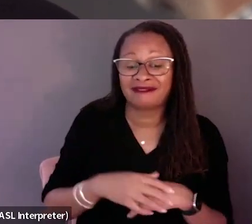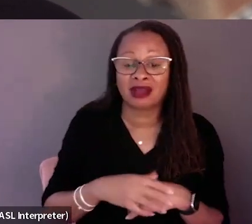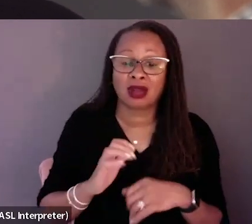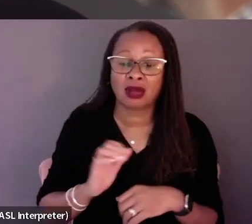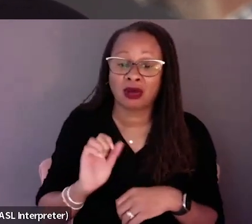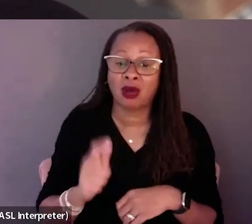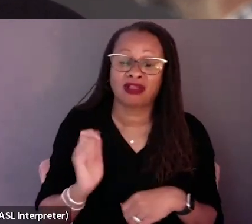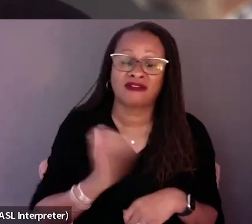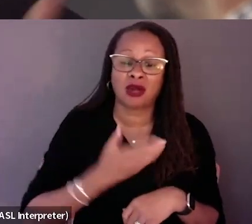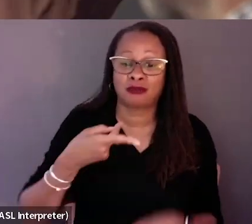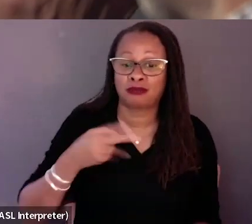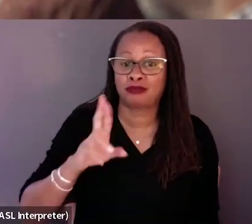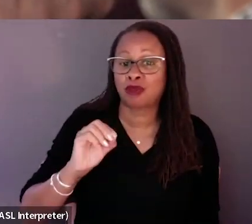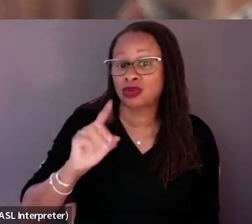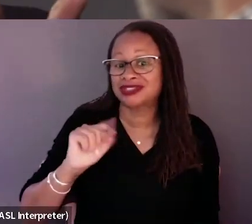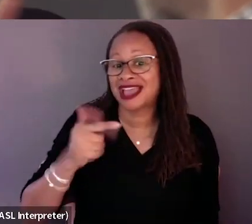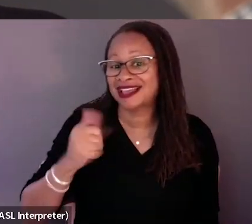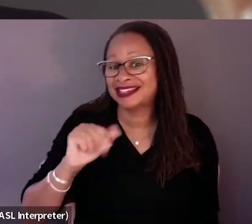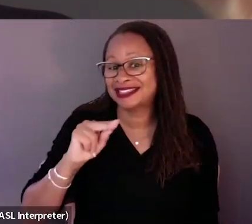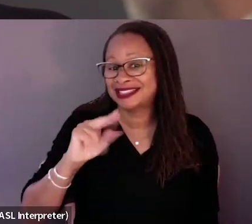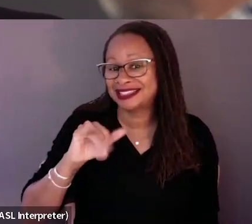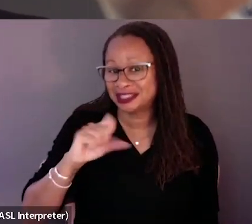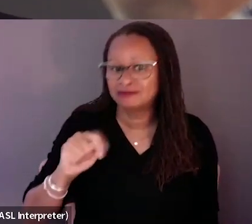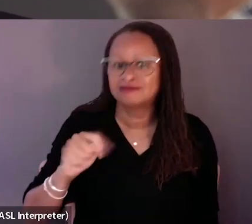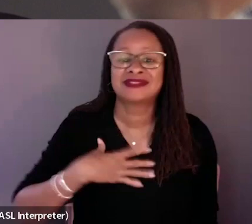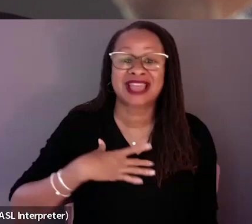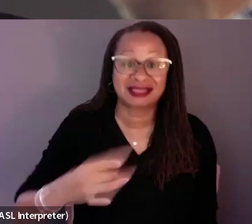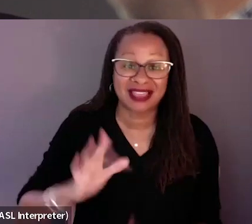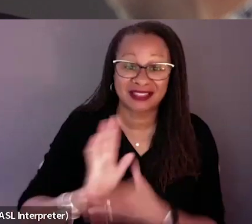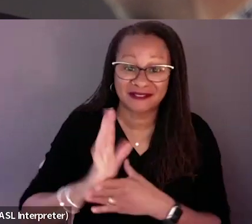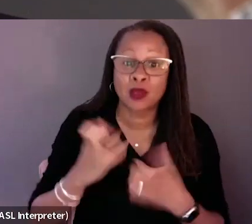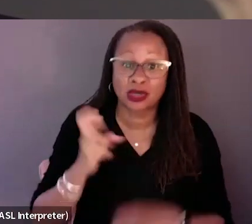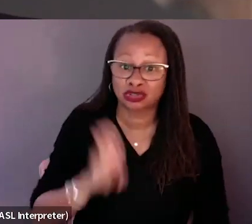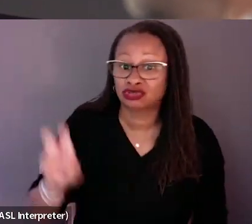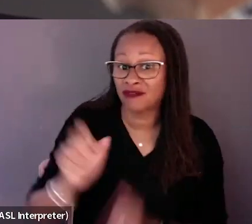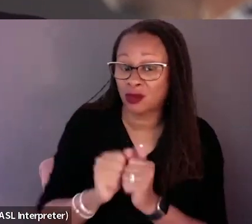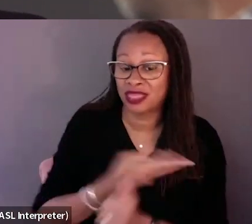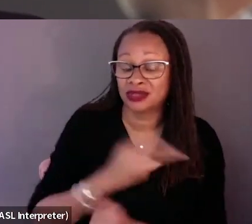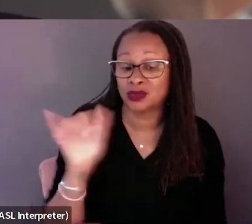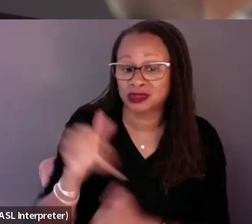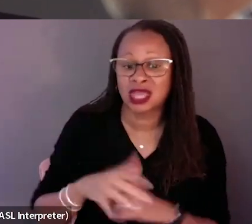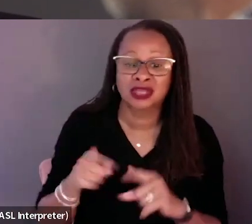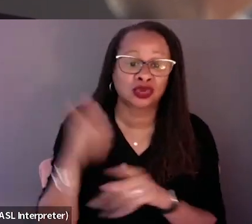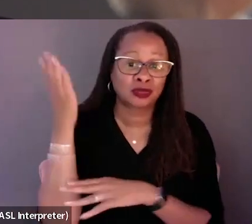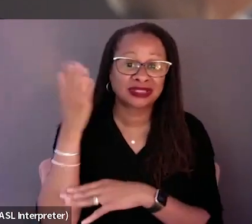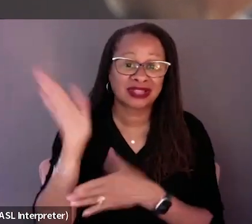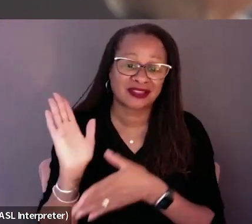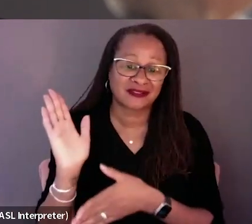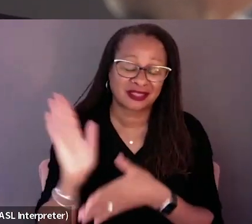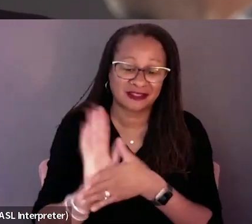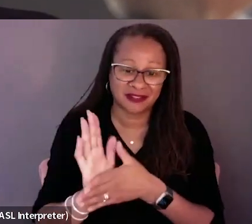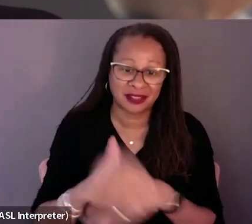our protagonists likes this film and want to travel also with us to present the film. And I